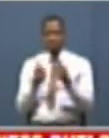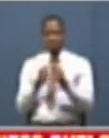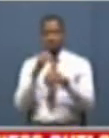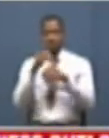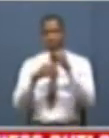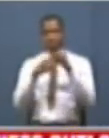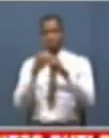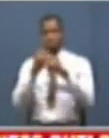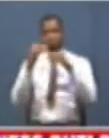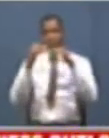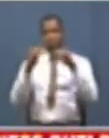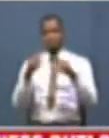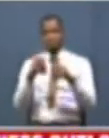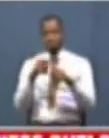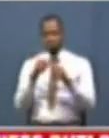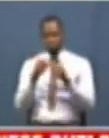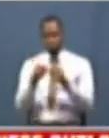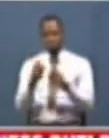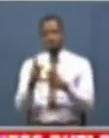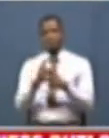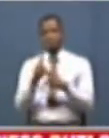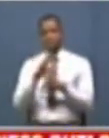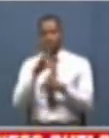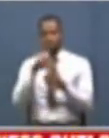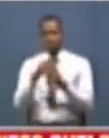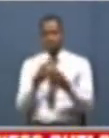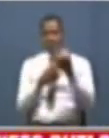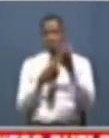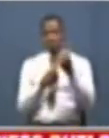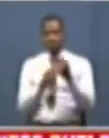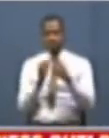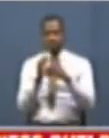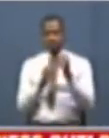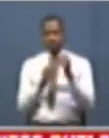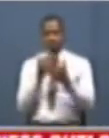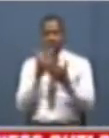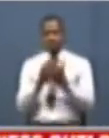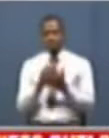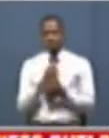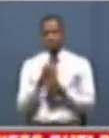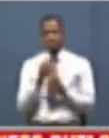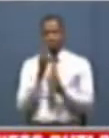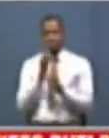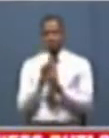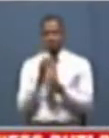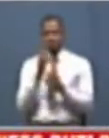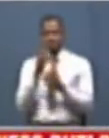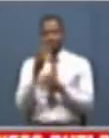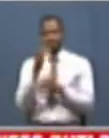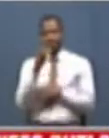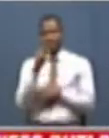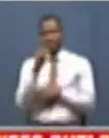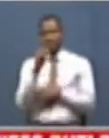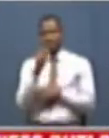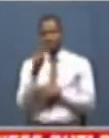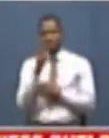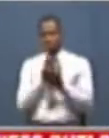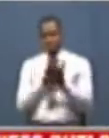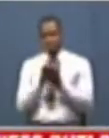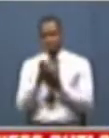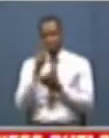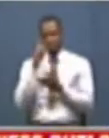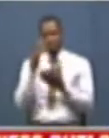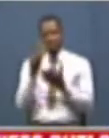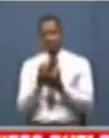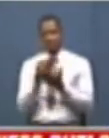standards and best practices to instill trust, build credibility and integrity for the financial system.